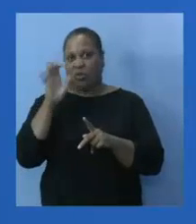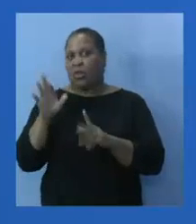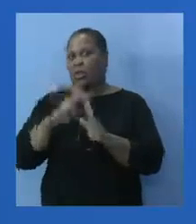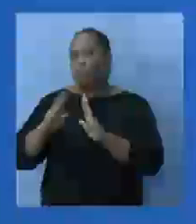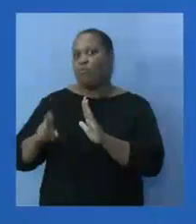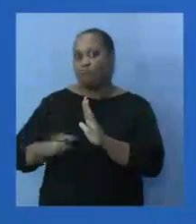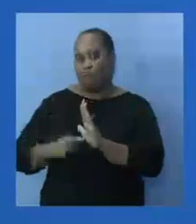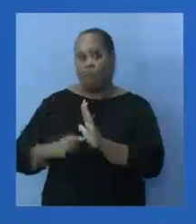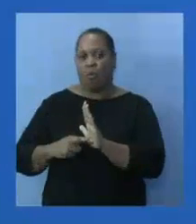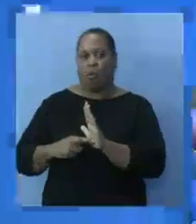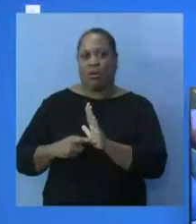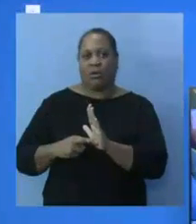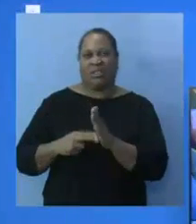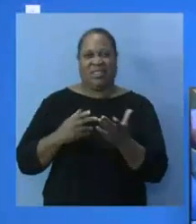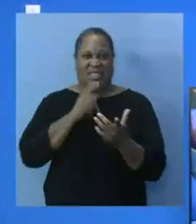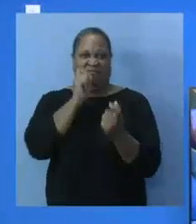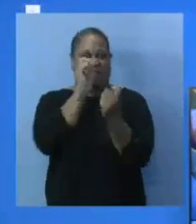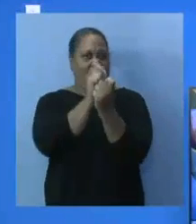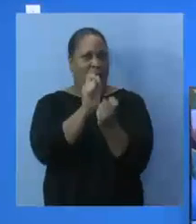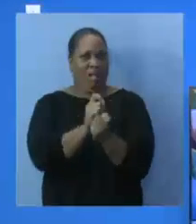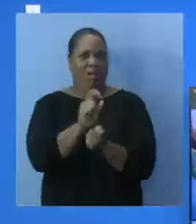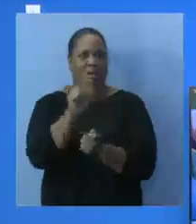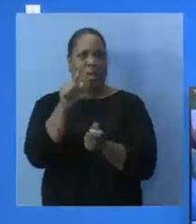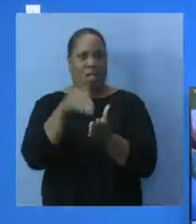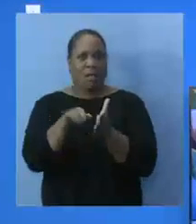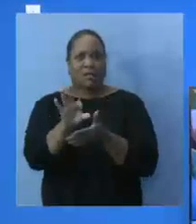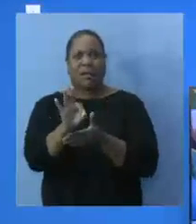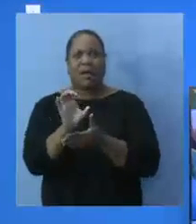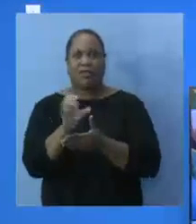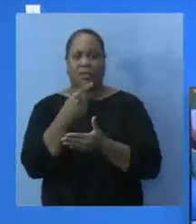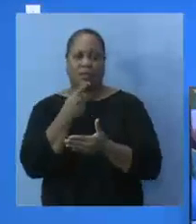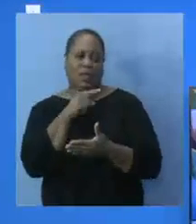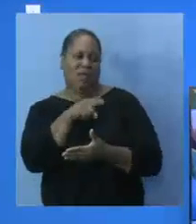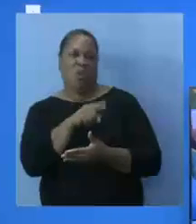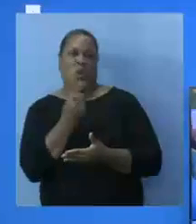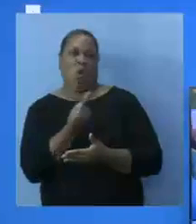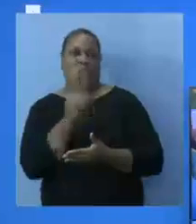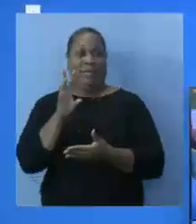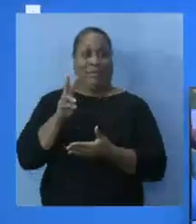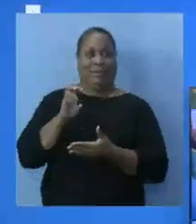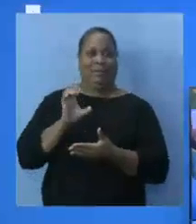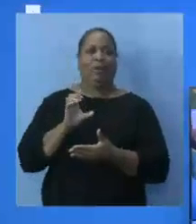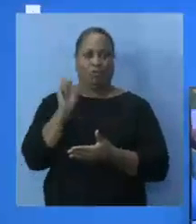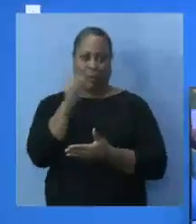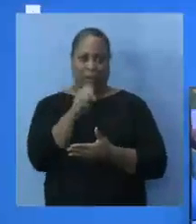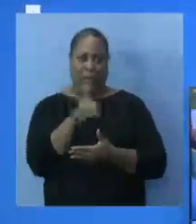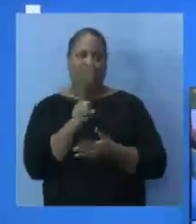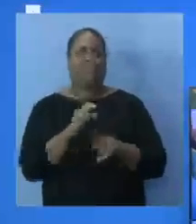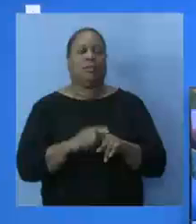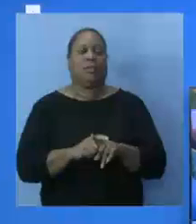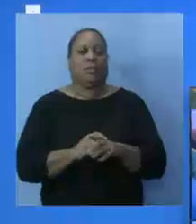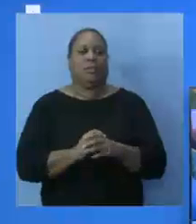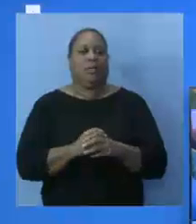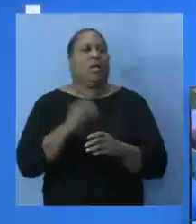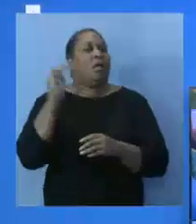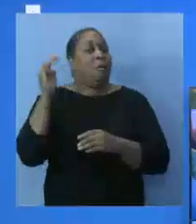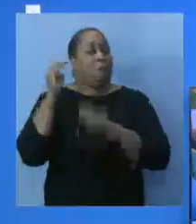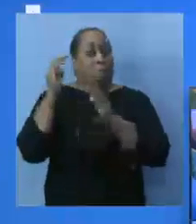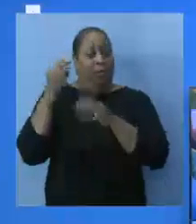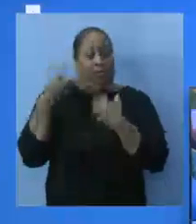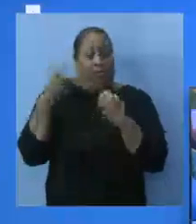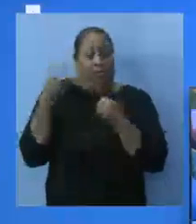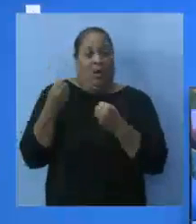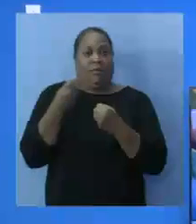so it's not accurate to take that 1,900 figure and say that only the 600 are, because remember, as the Minister of Health has said,